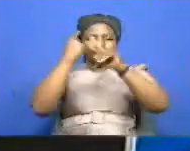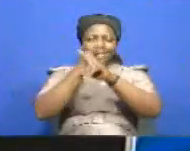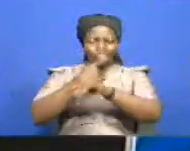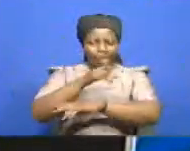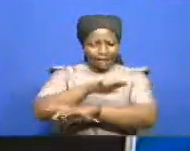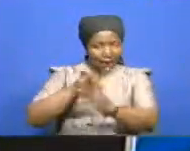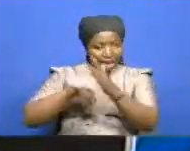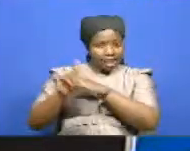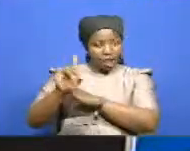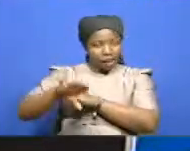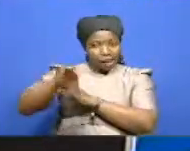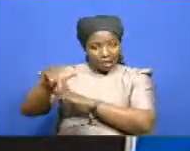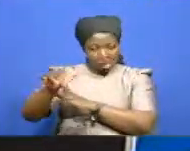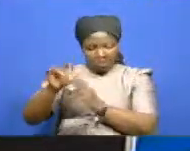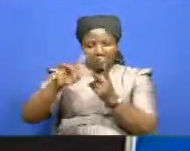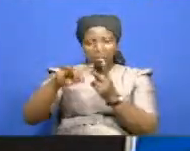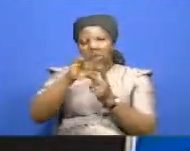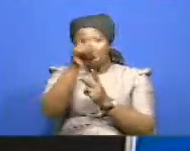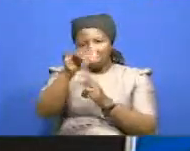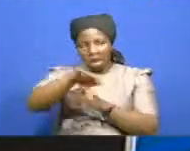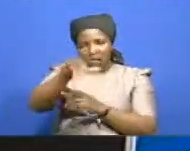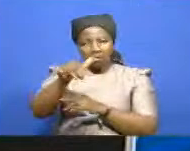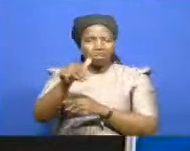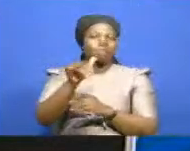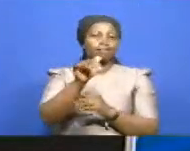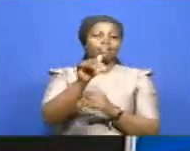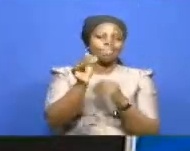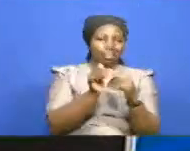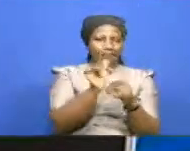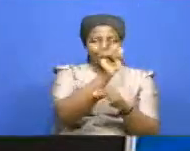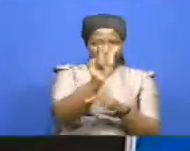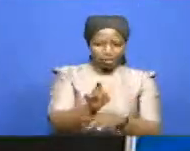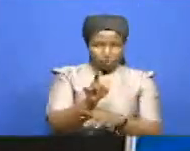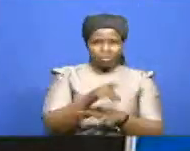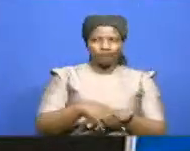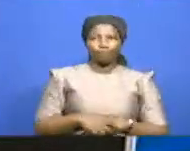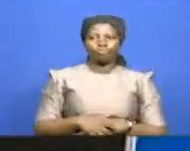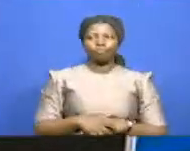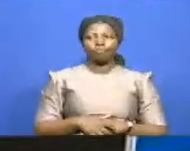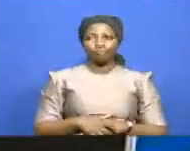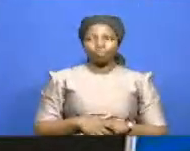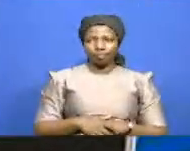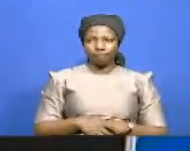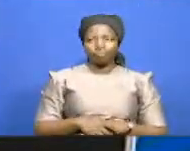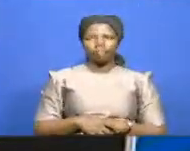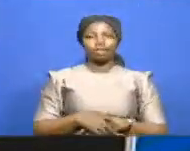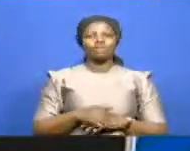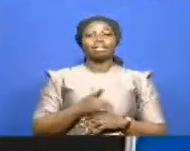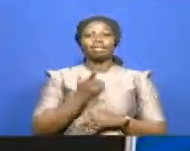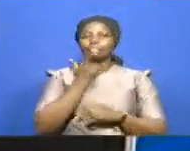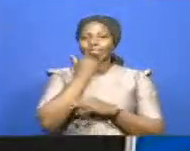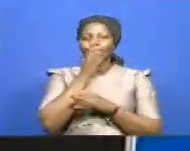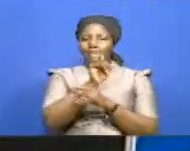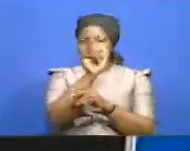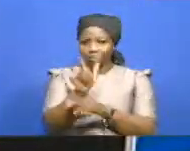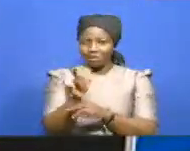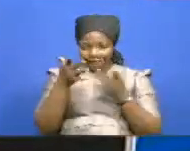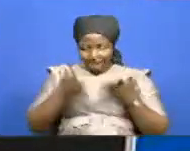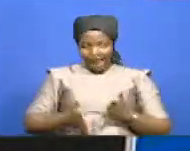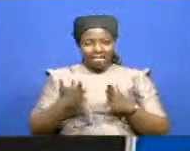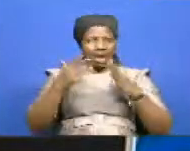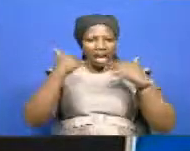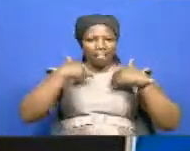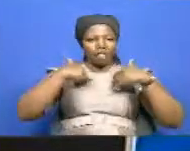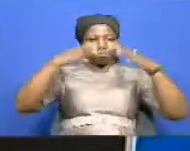of Nairobi and counties around the region. The western sector and the Lake Basin region are currently experiencing